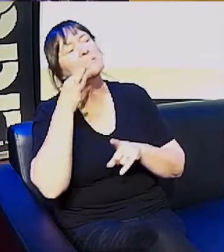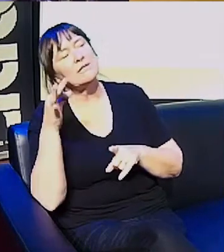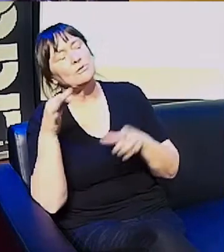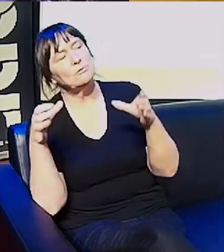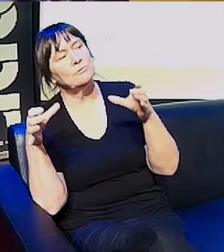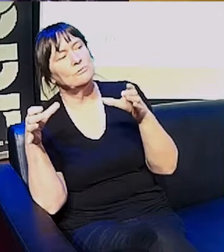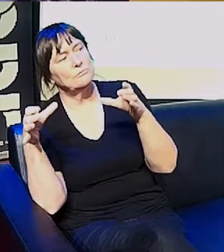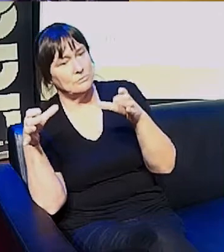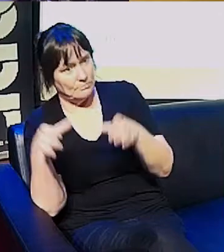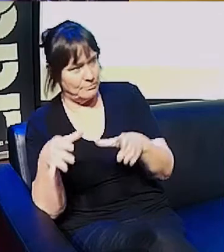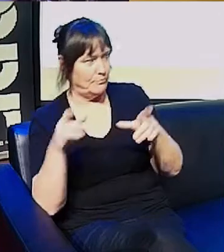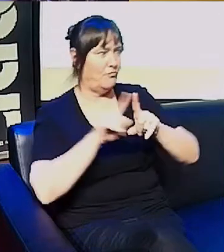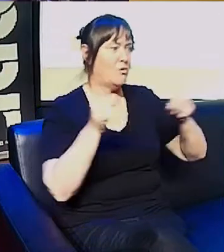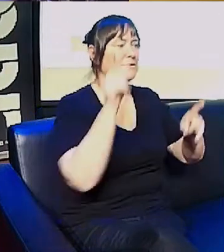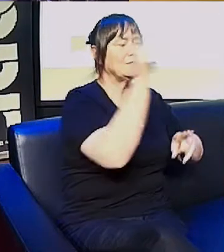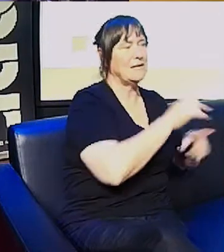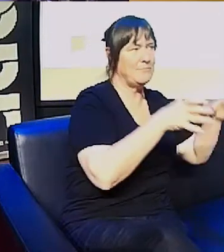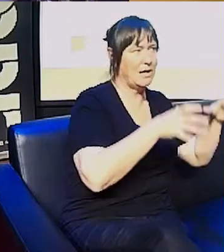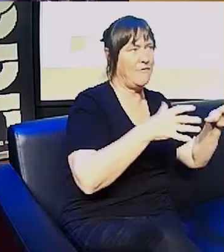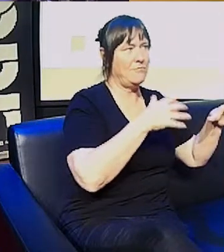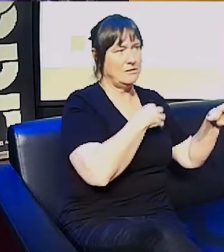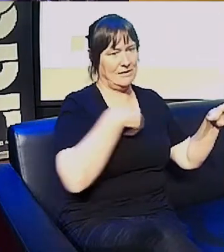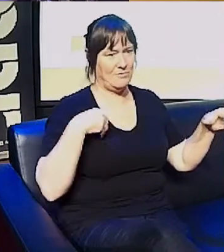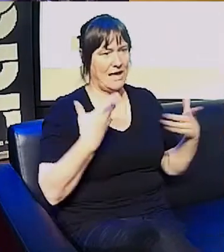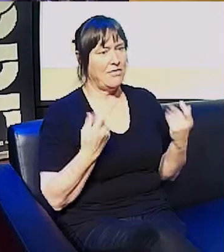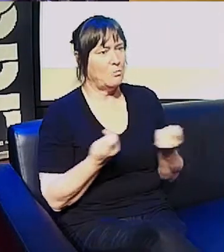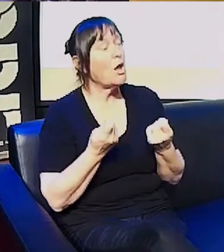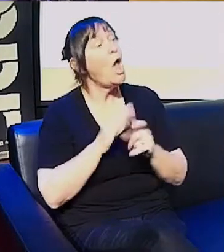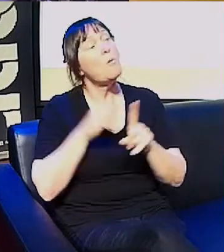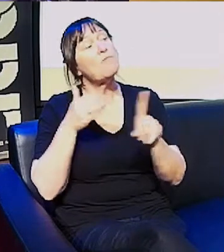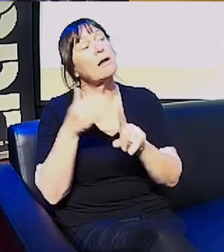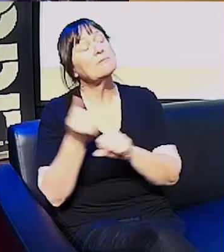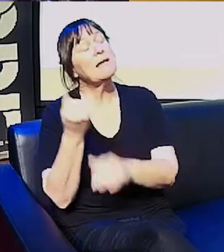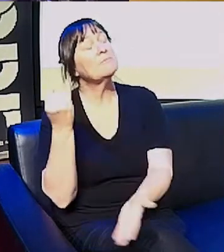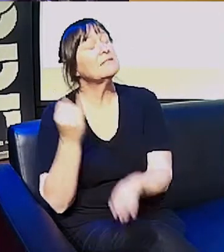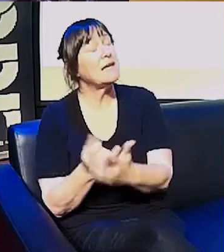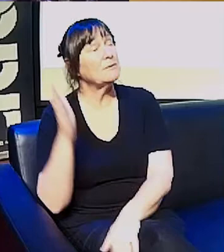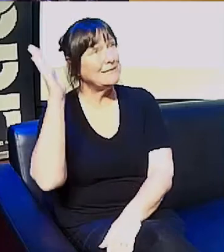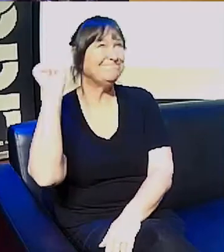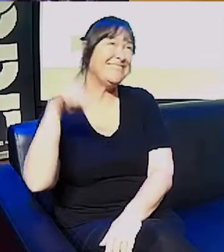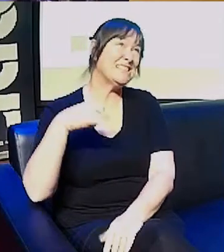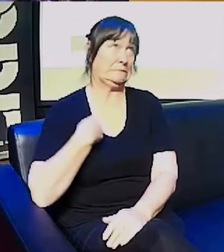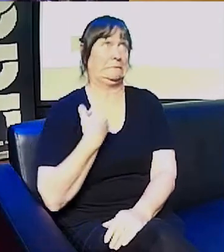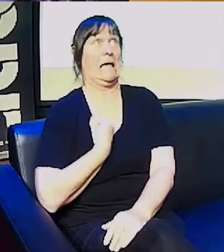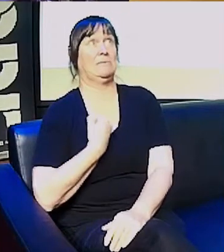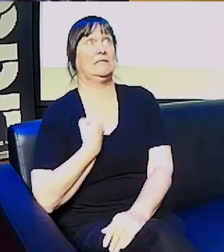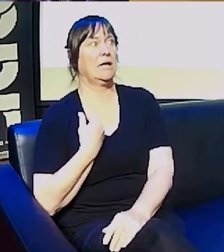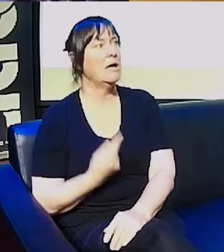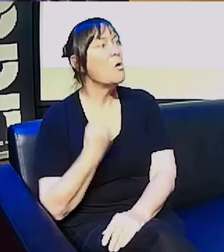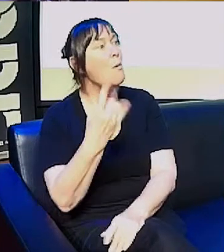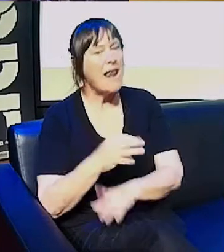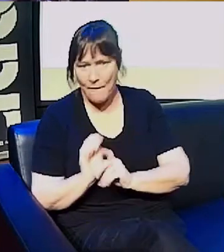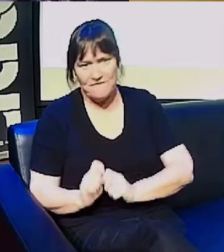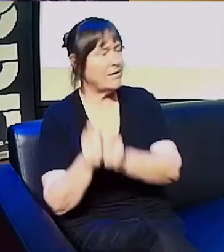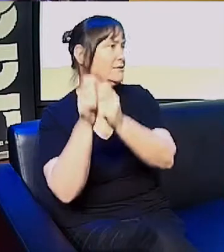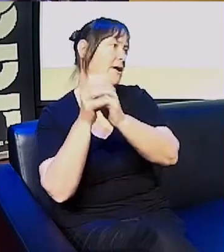how the current Labour and coalition government would operate. Yeah. We recognise we made a mistake, absolutely. We put our hand up, we owned it, and we had it fixed within 1 hour.